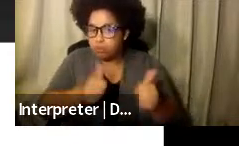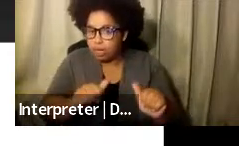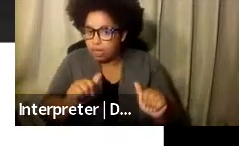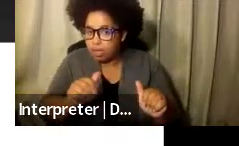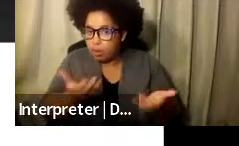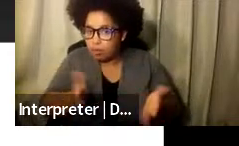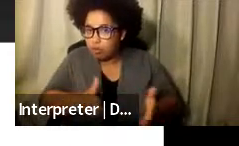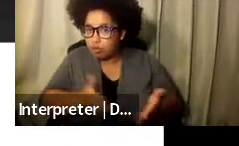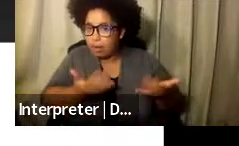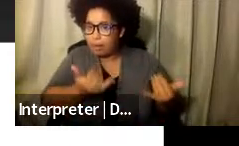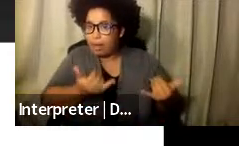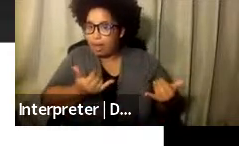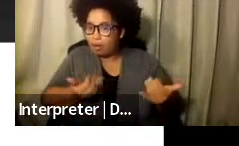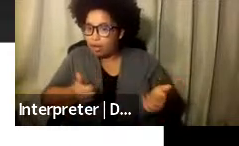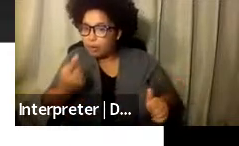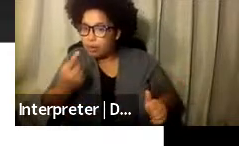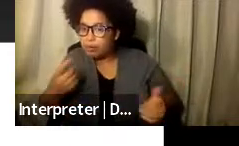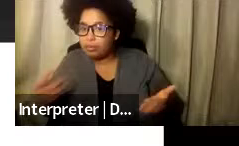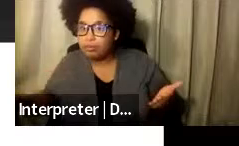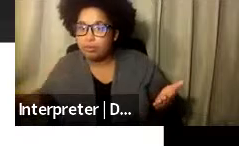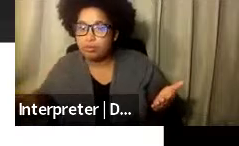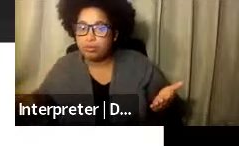Umoja Youth Mobilizers?